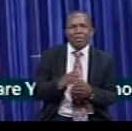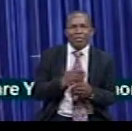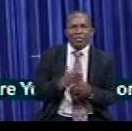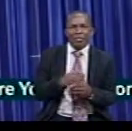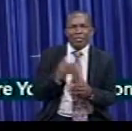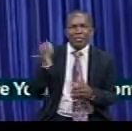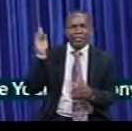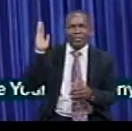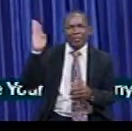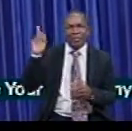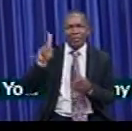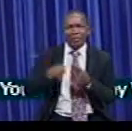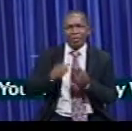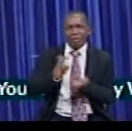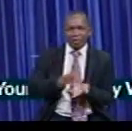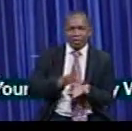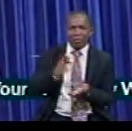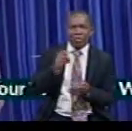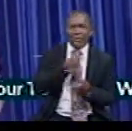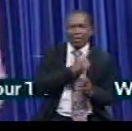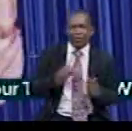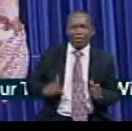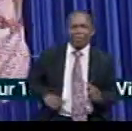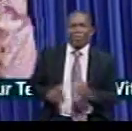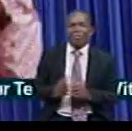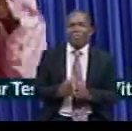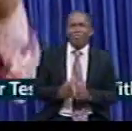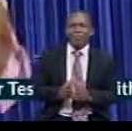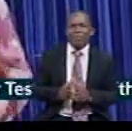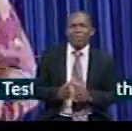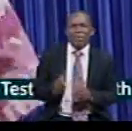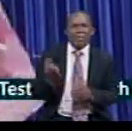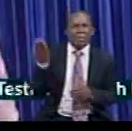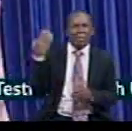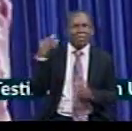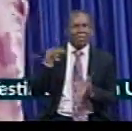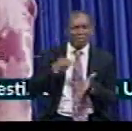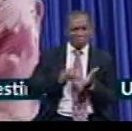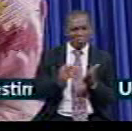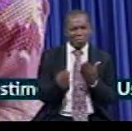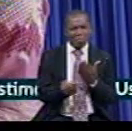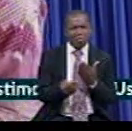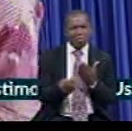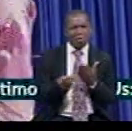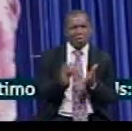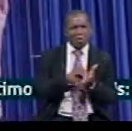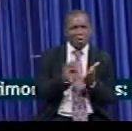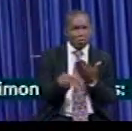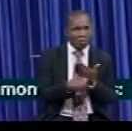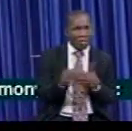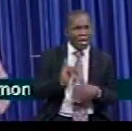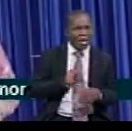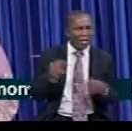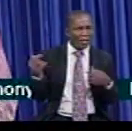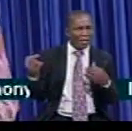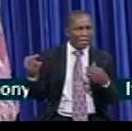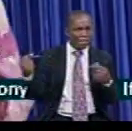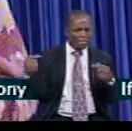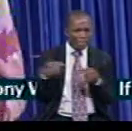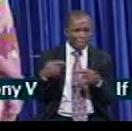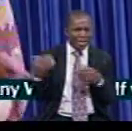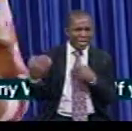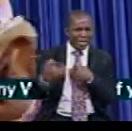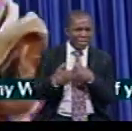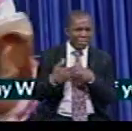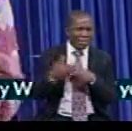Somewhere last year, October, I had a back pain and also a sharp one on my ankle. And in fact, it wasn't